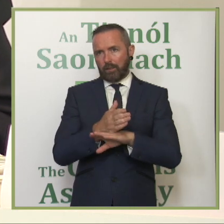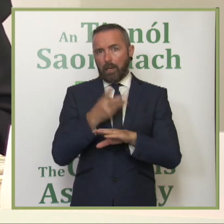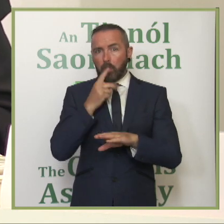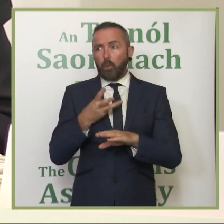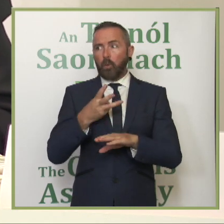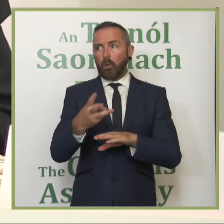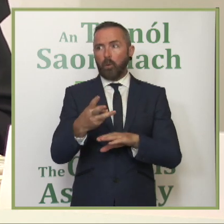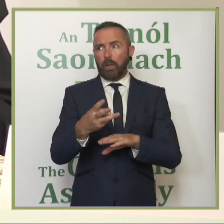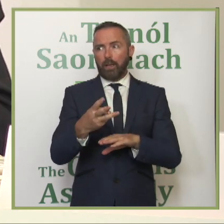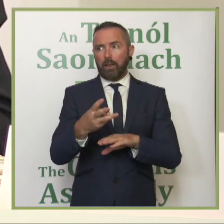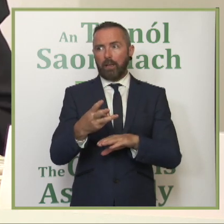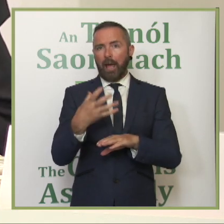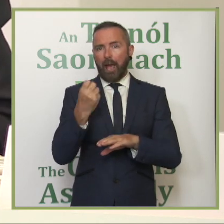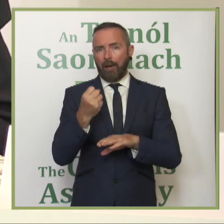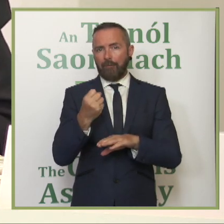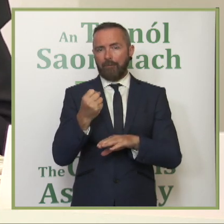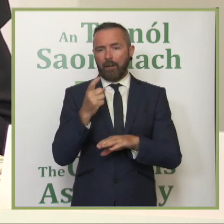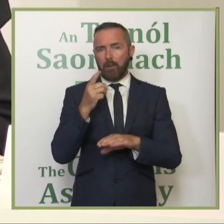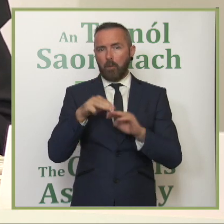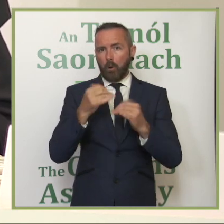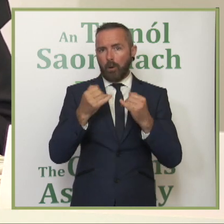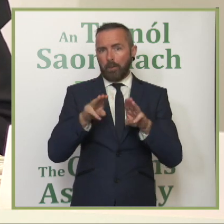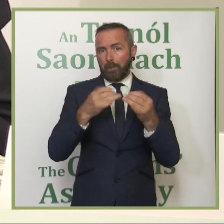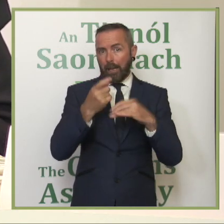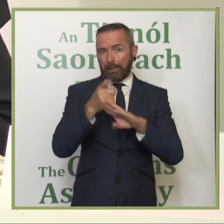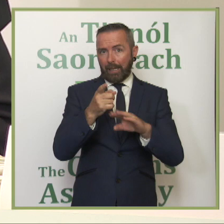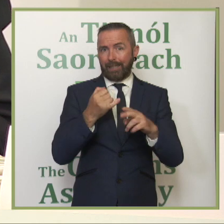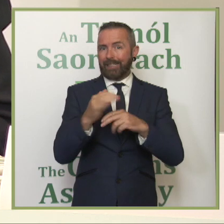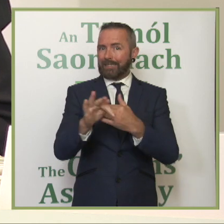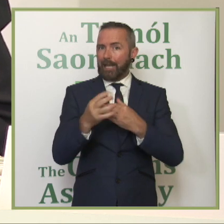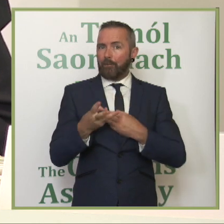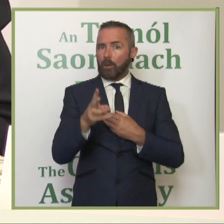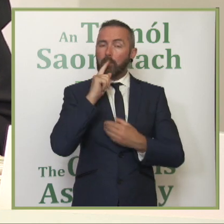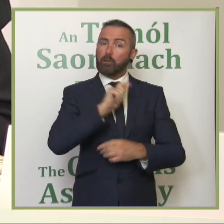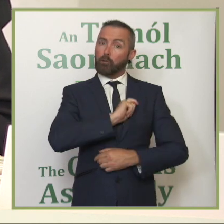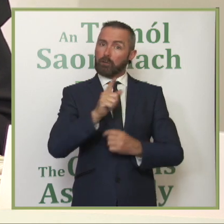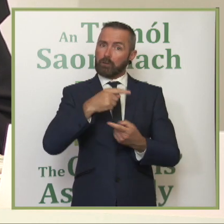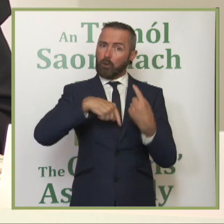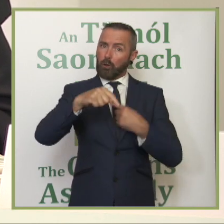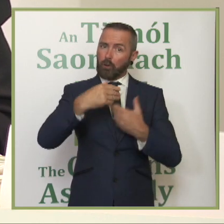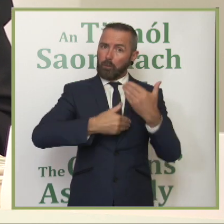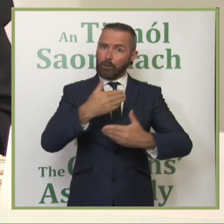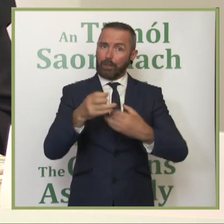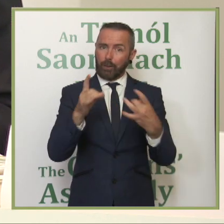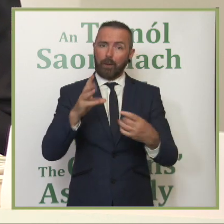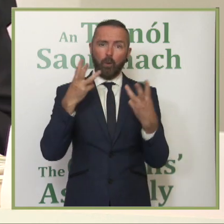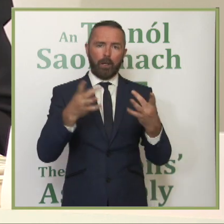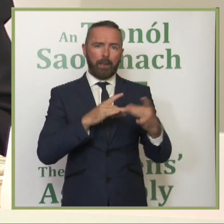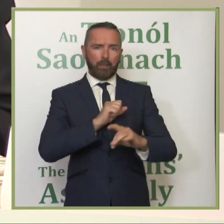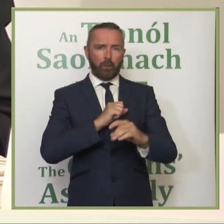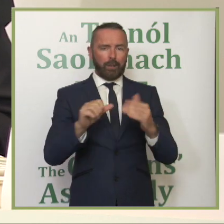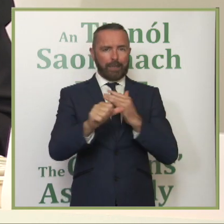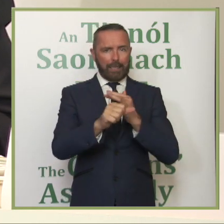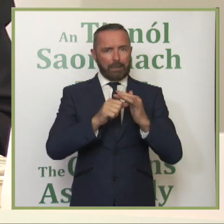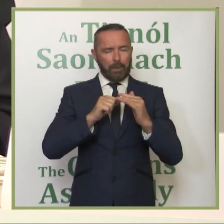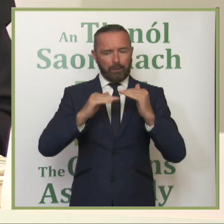we do that in a very safe way. So work with us or trust us for a while on that one, but we do want to make sure the experience lands. And today was,